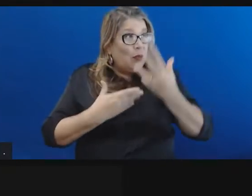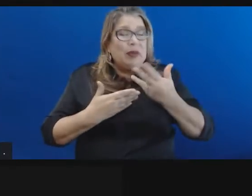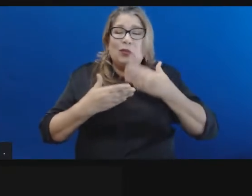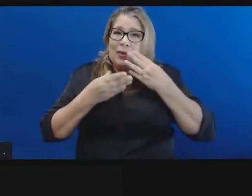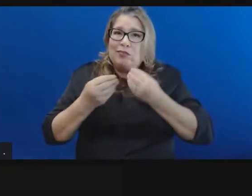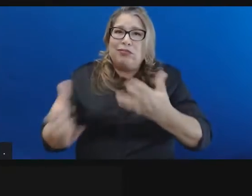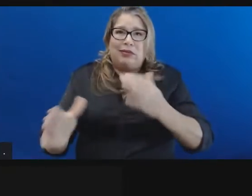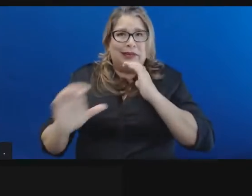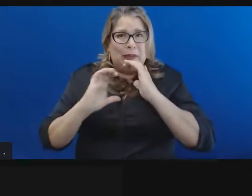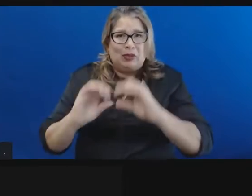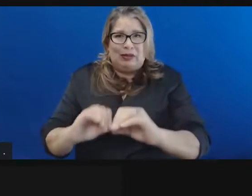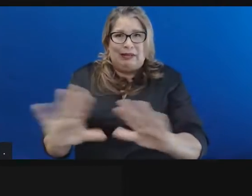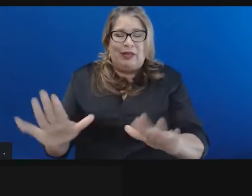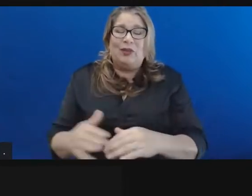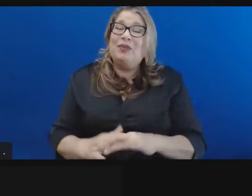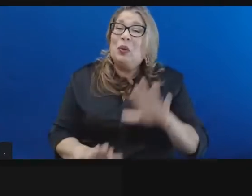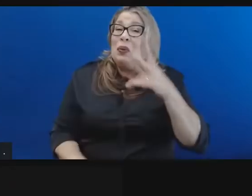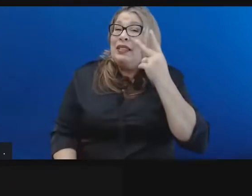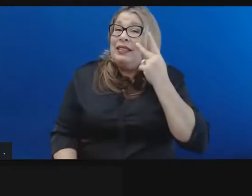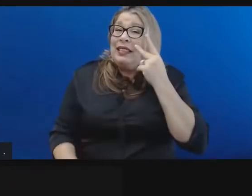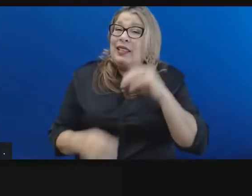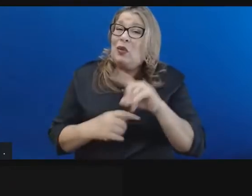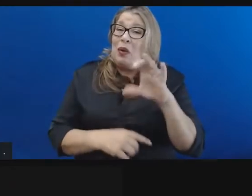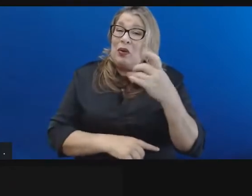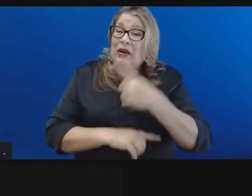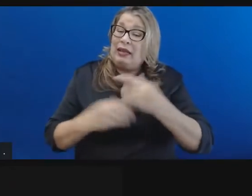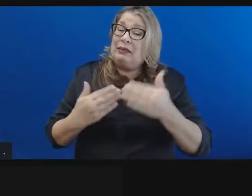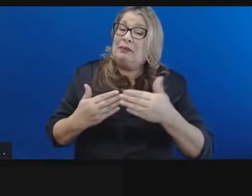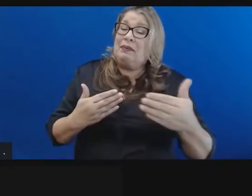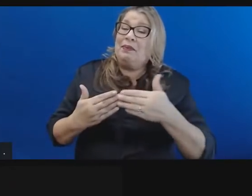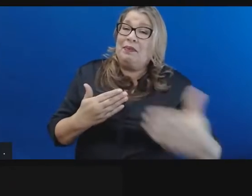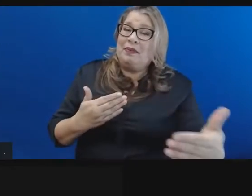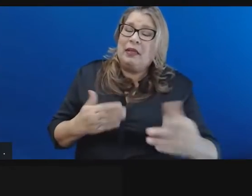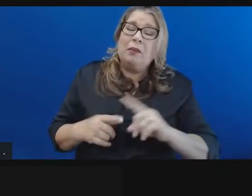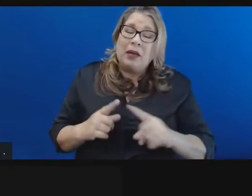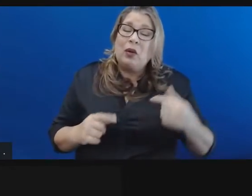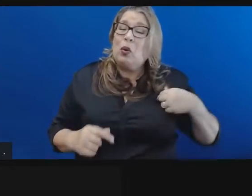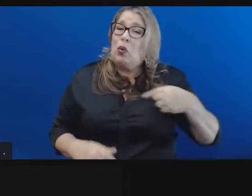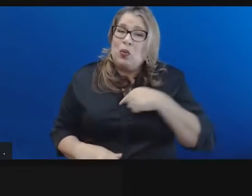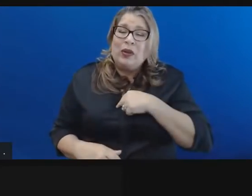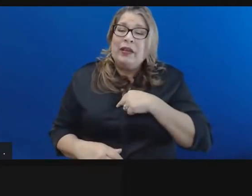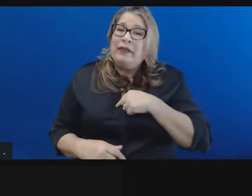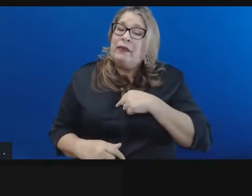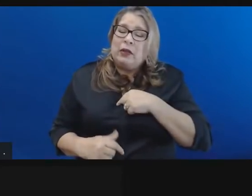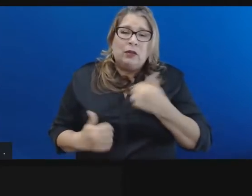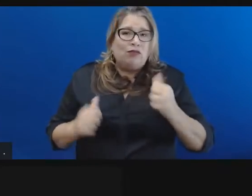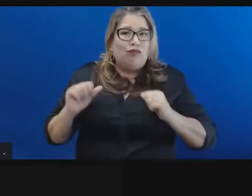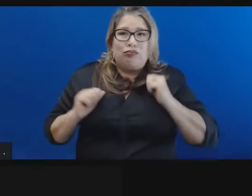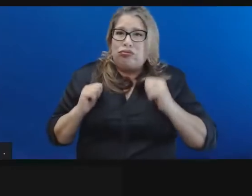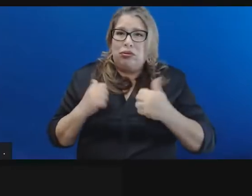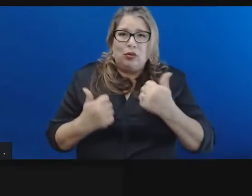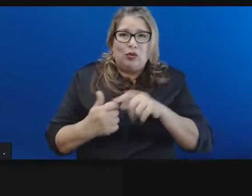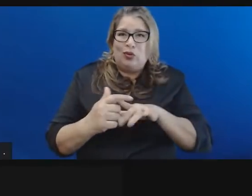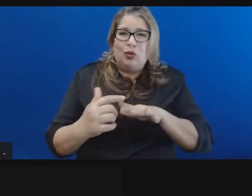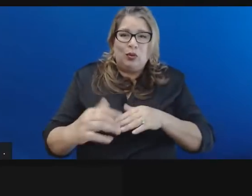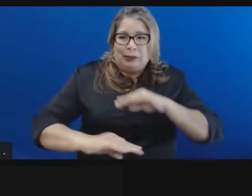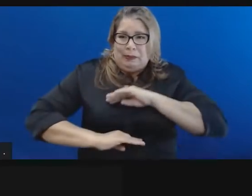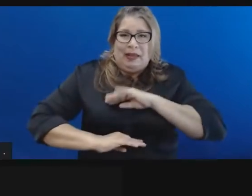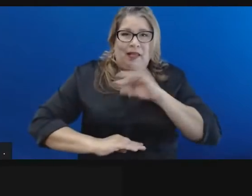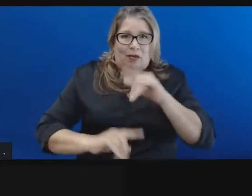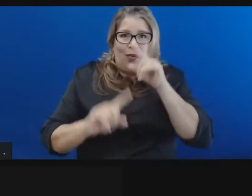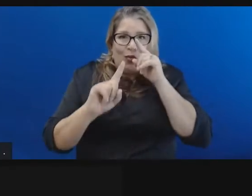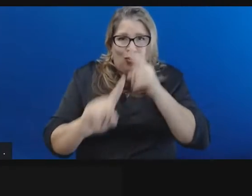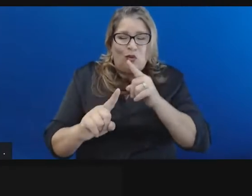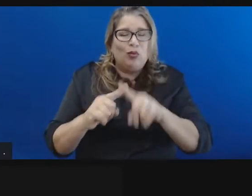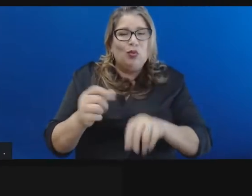happens at 100 days in, but we are working hard to meet that goal and hopefully support our communities with